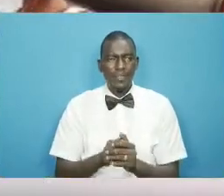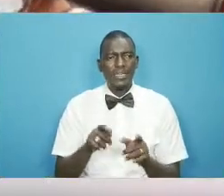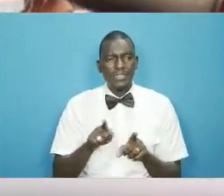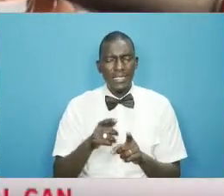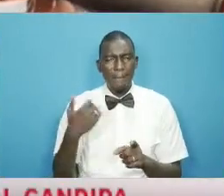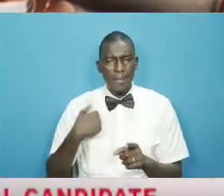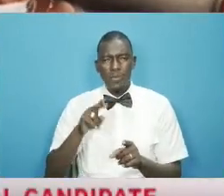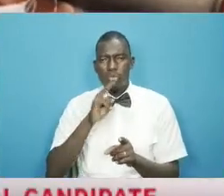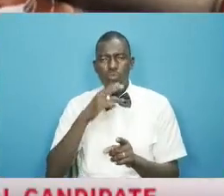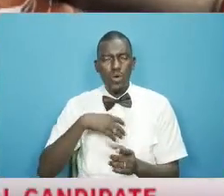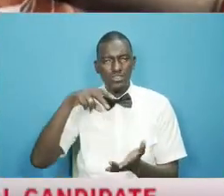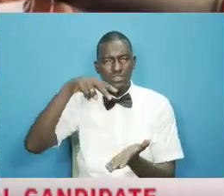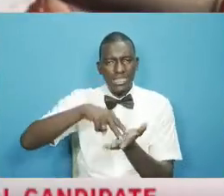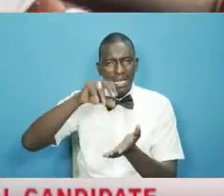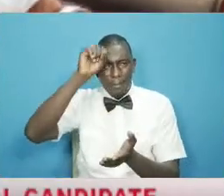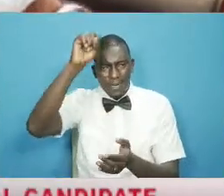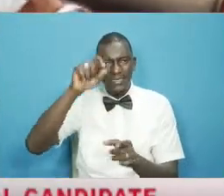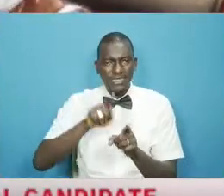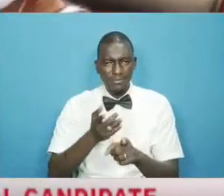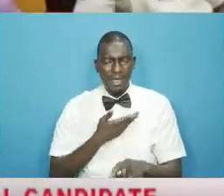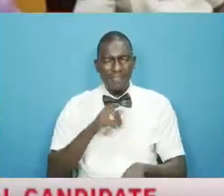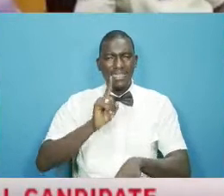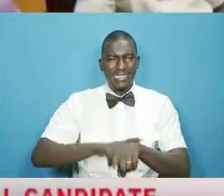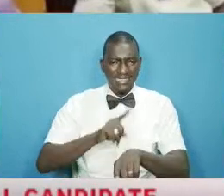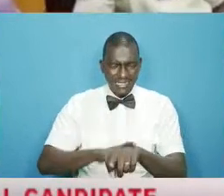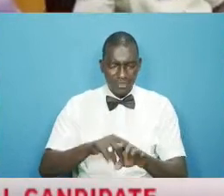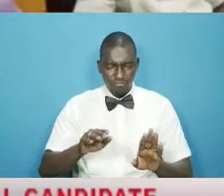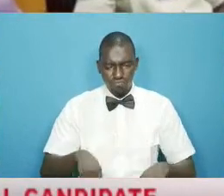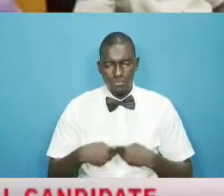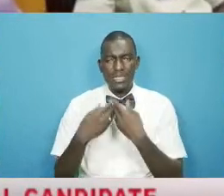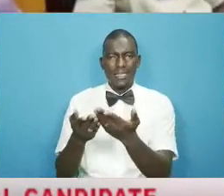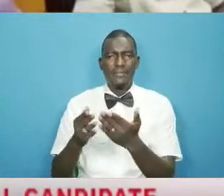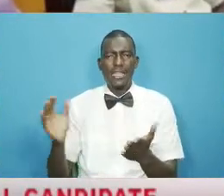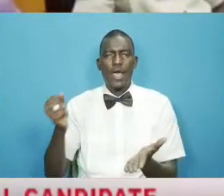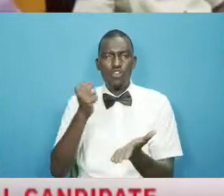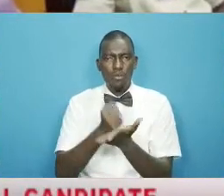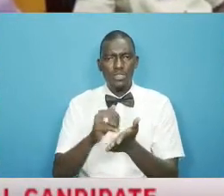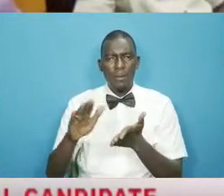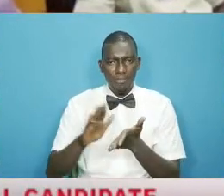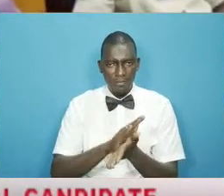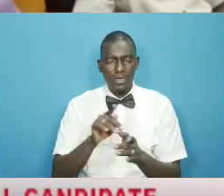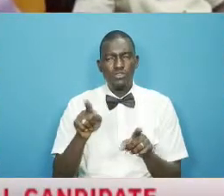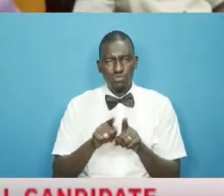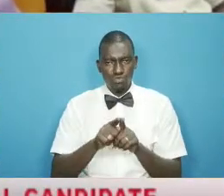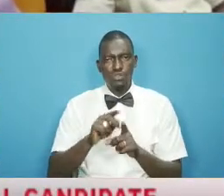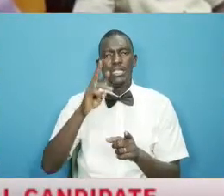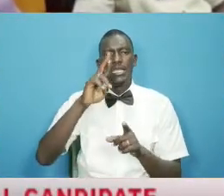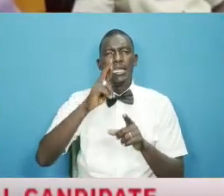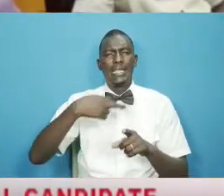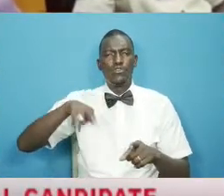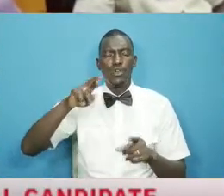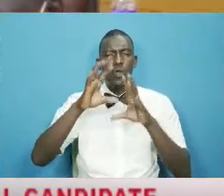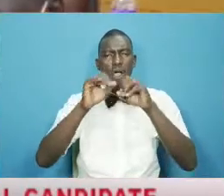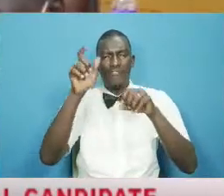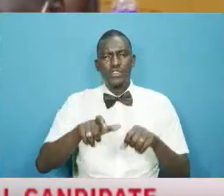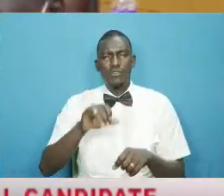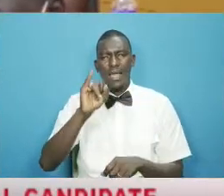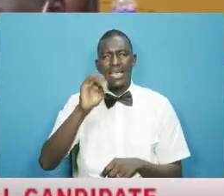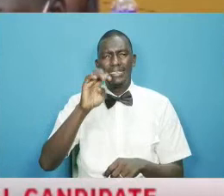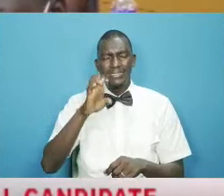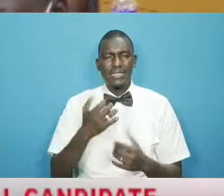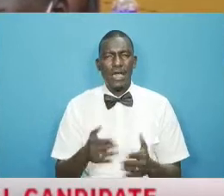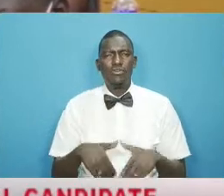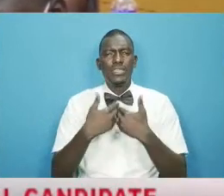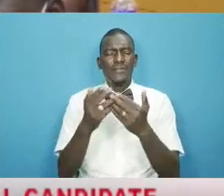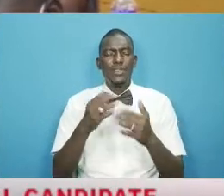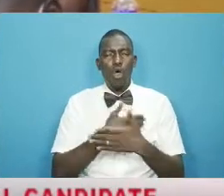Candidates will be allocated a specific time slot to present their nomination papers to the returning officer of the election. Delivering the